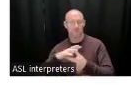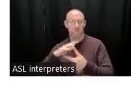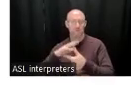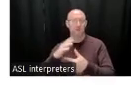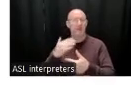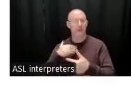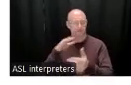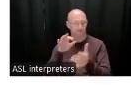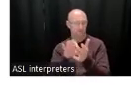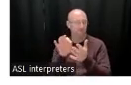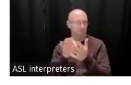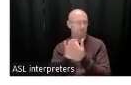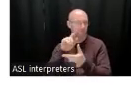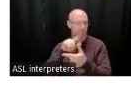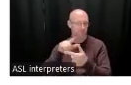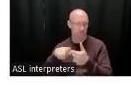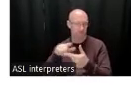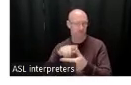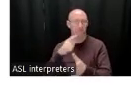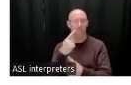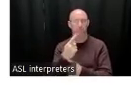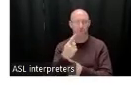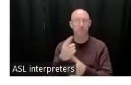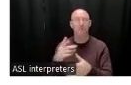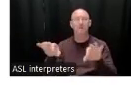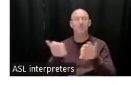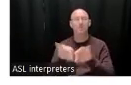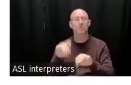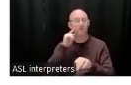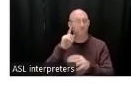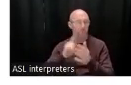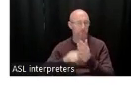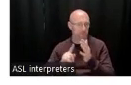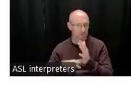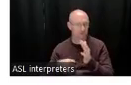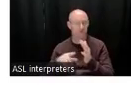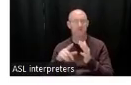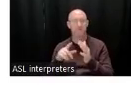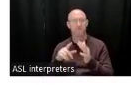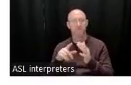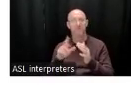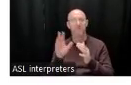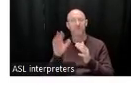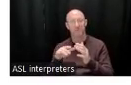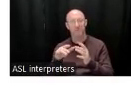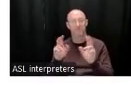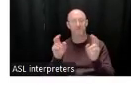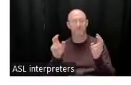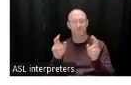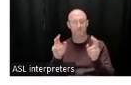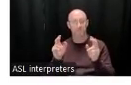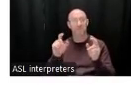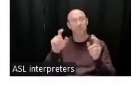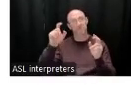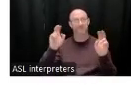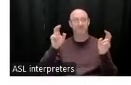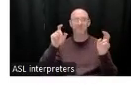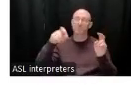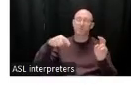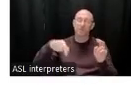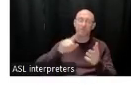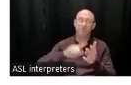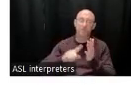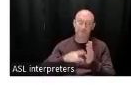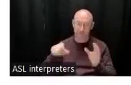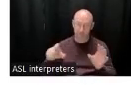score. So factor 1, importance of the research, that has been phrased as should this research